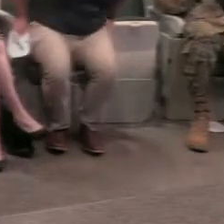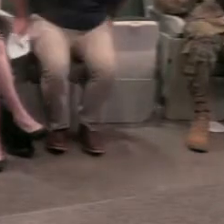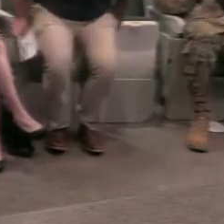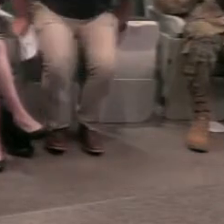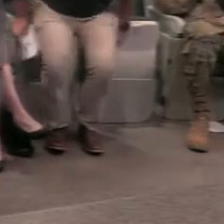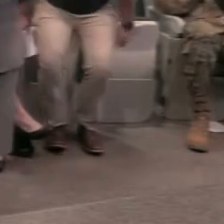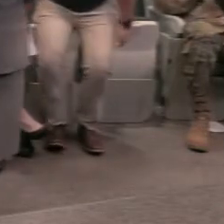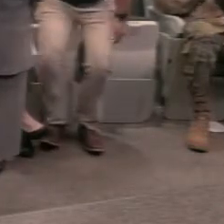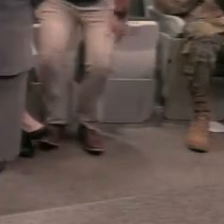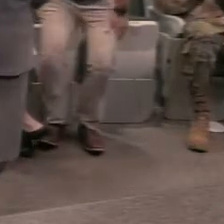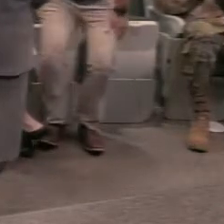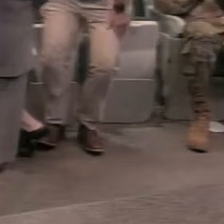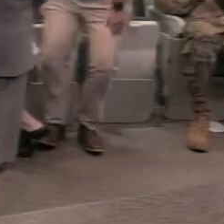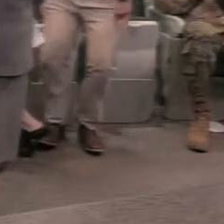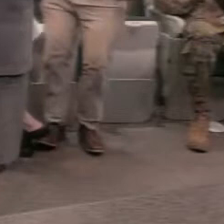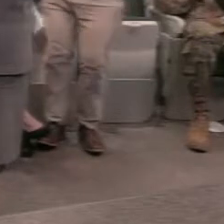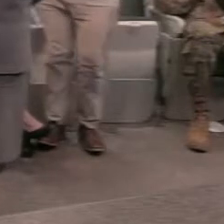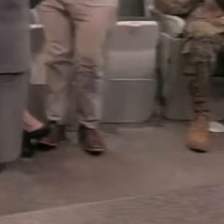Jennifer, for you.